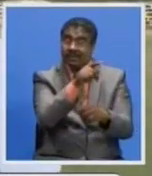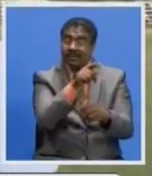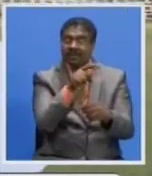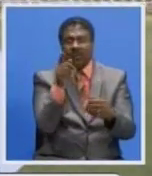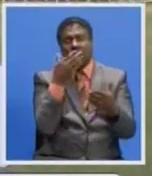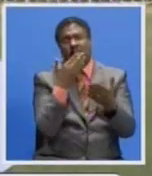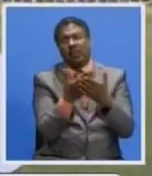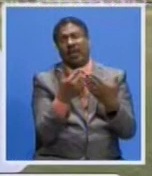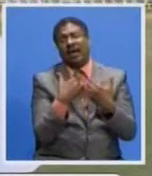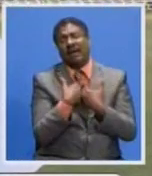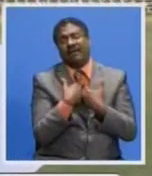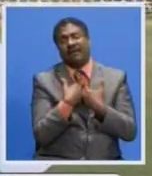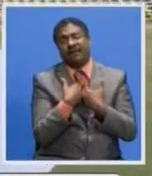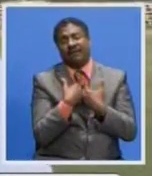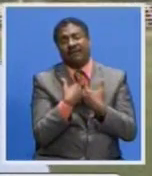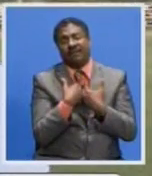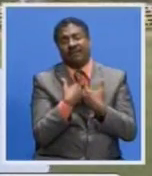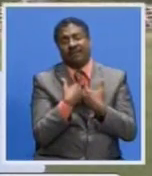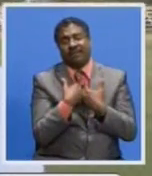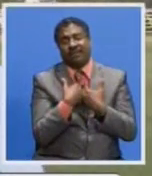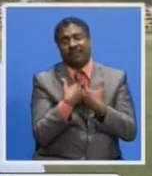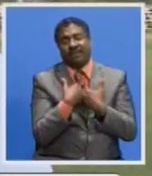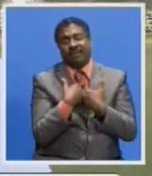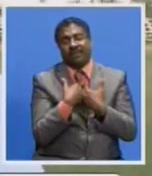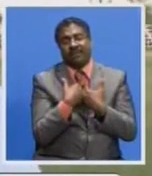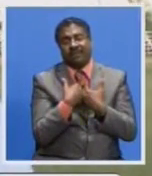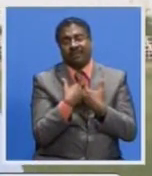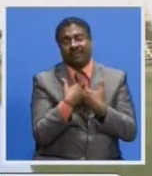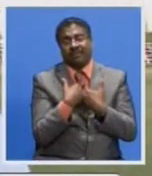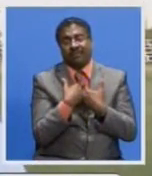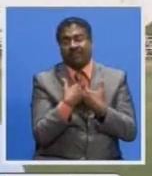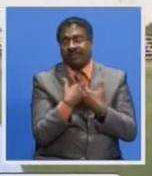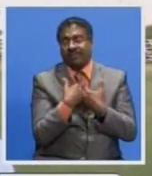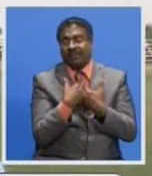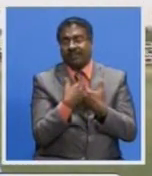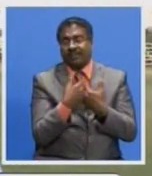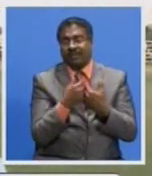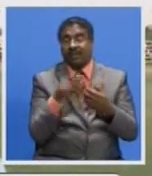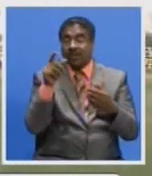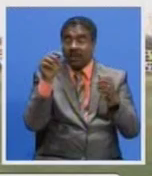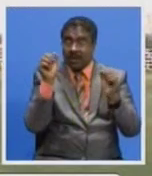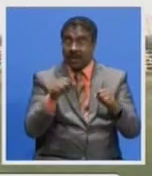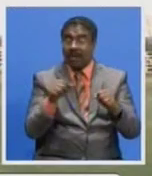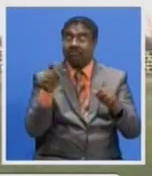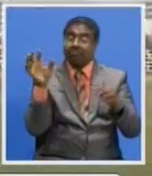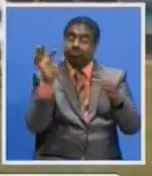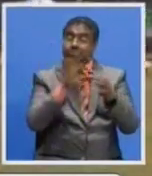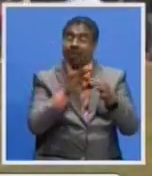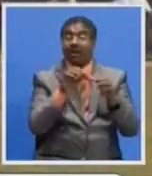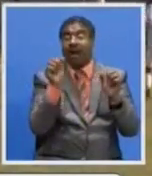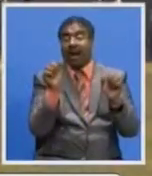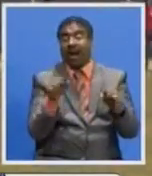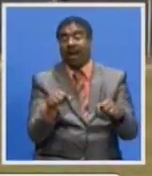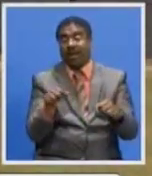players are having difficulty transitioning. Then those are the ones who are going to come up, whatever possible we got from the tournament, we try now to train them.